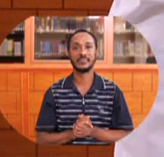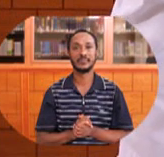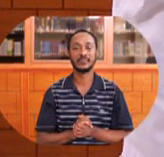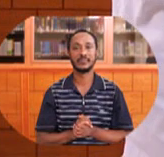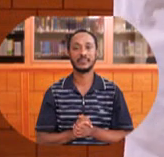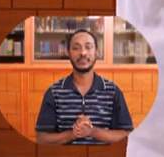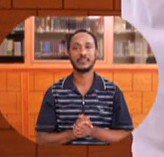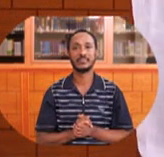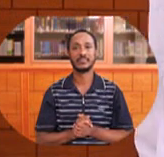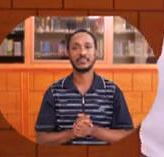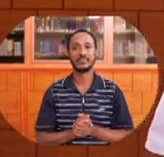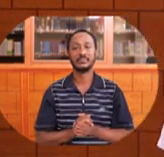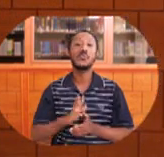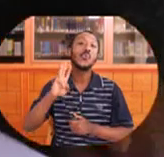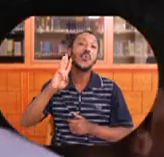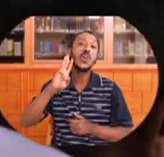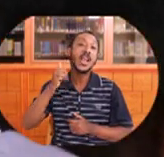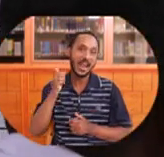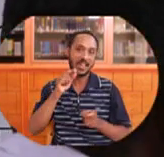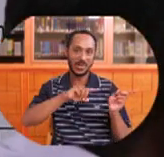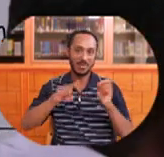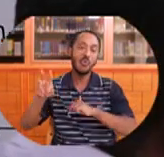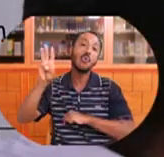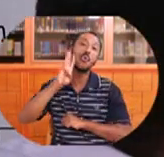we are going to see water.